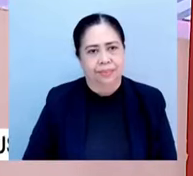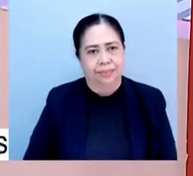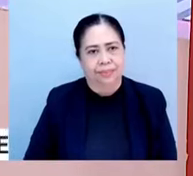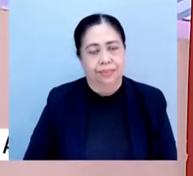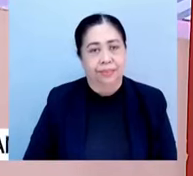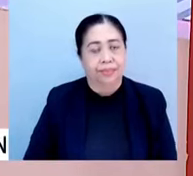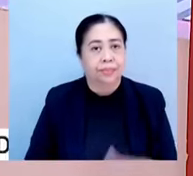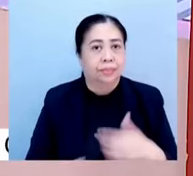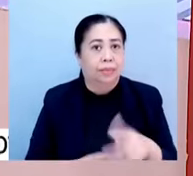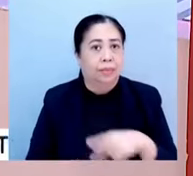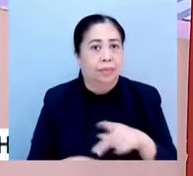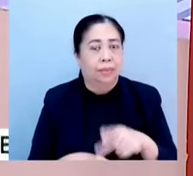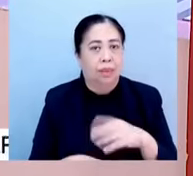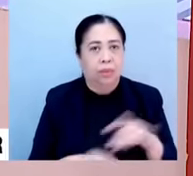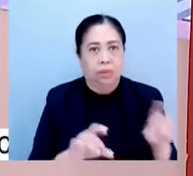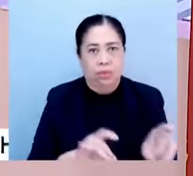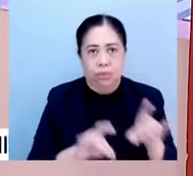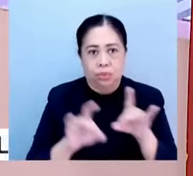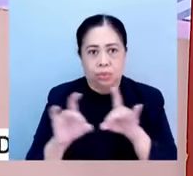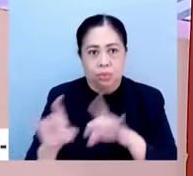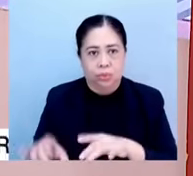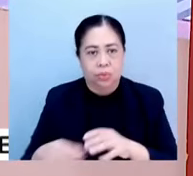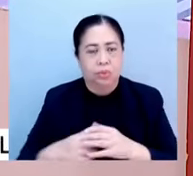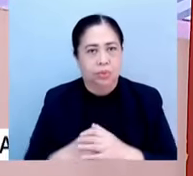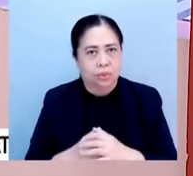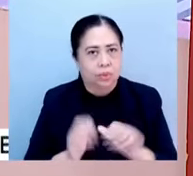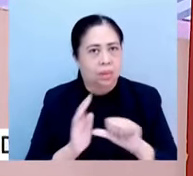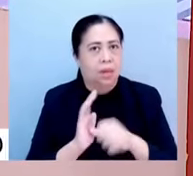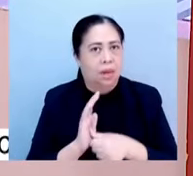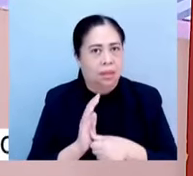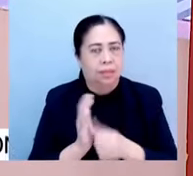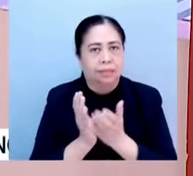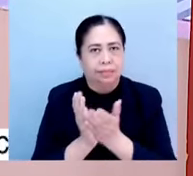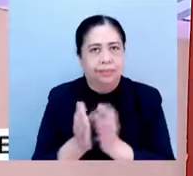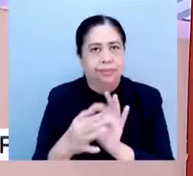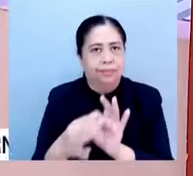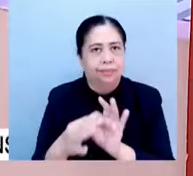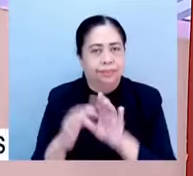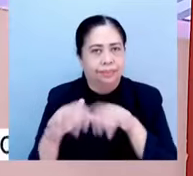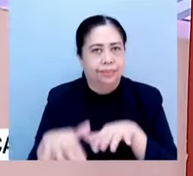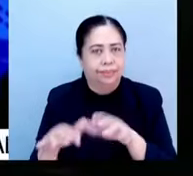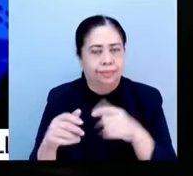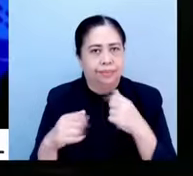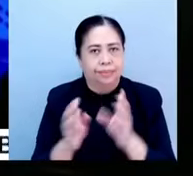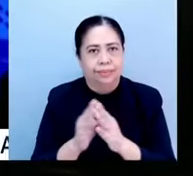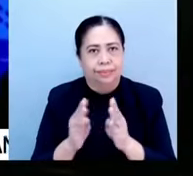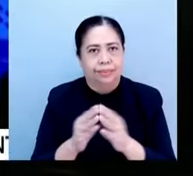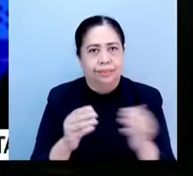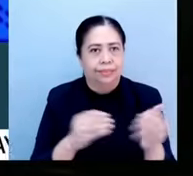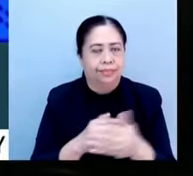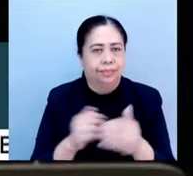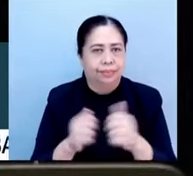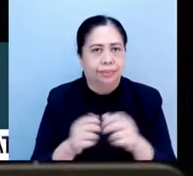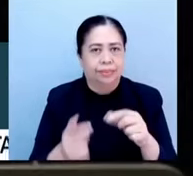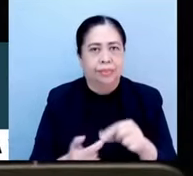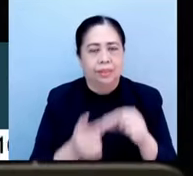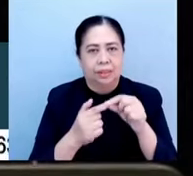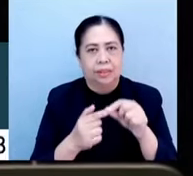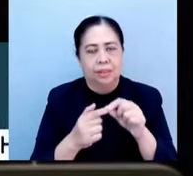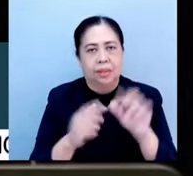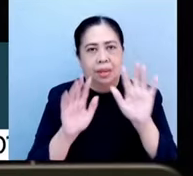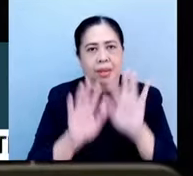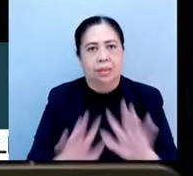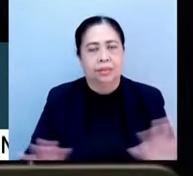The Philippines and Australia highlighting maritime cooperation during a conference ahead of the special ASEAN summit. Australia's